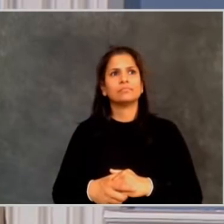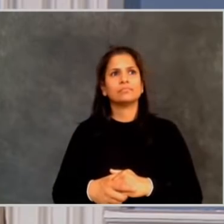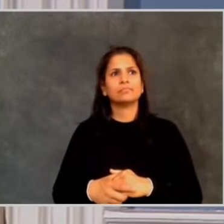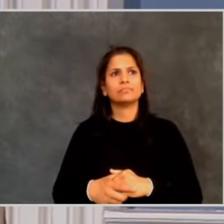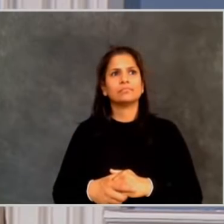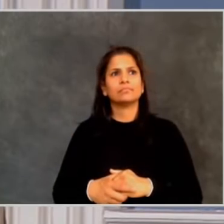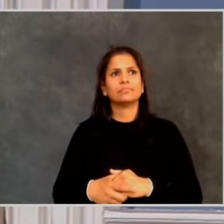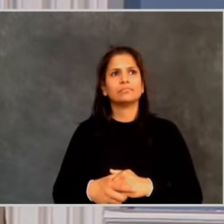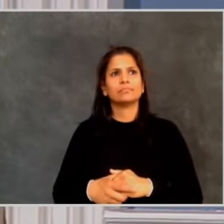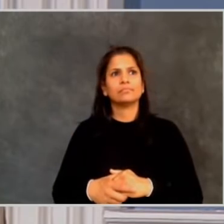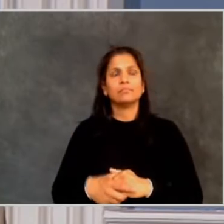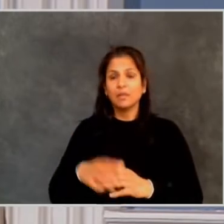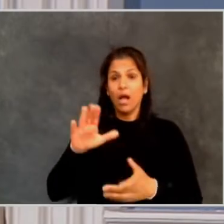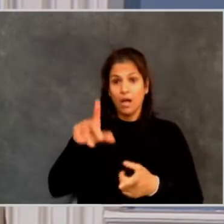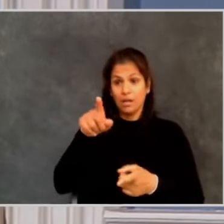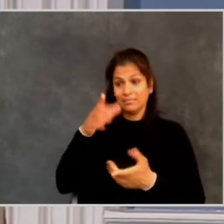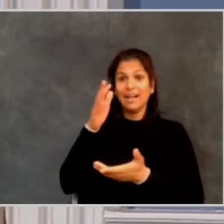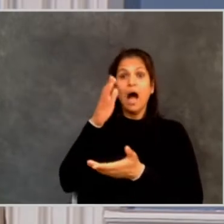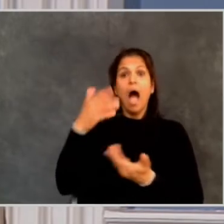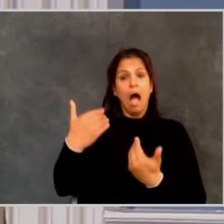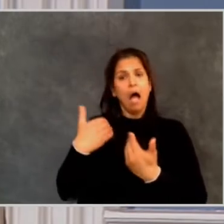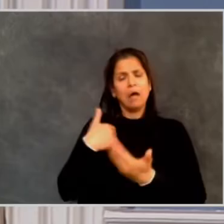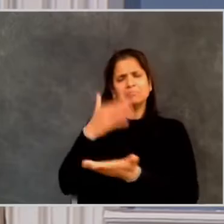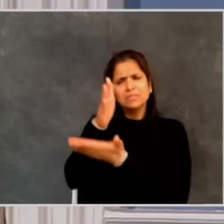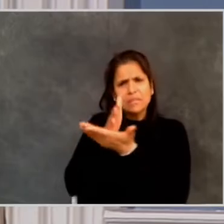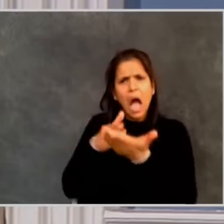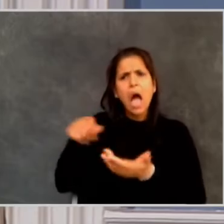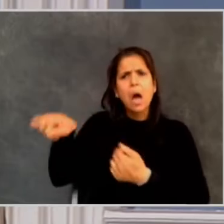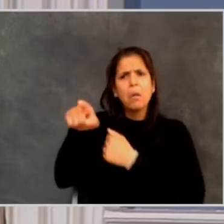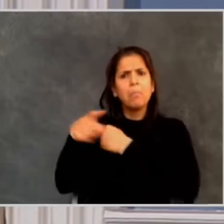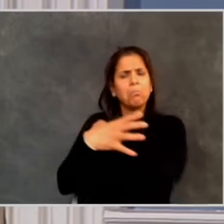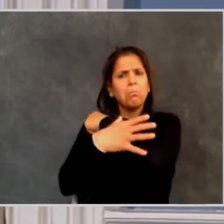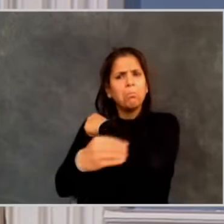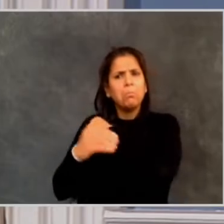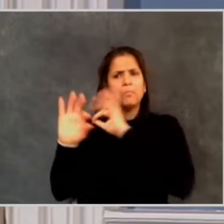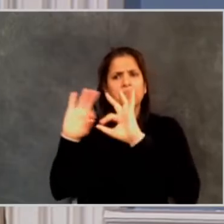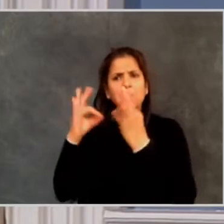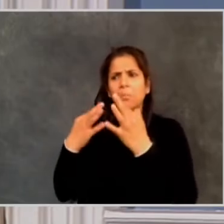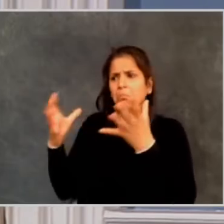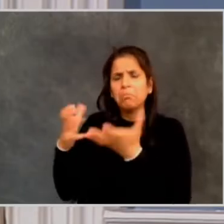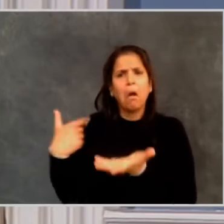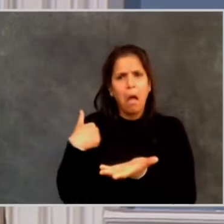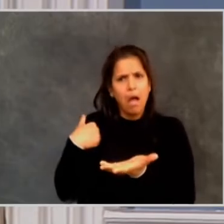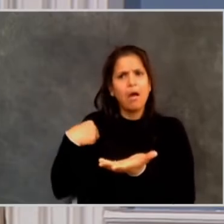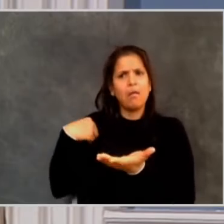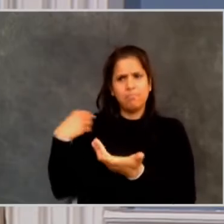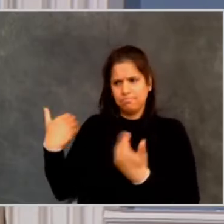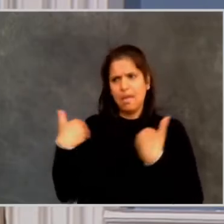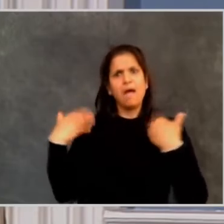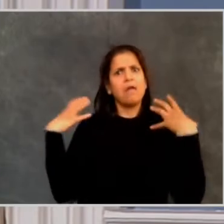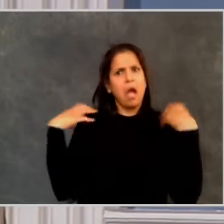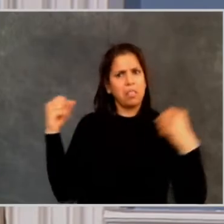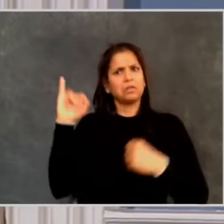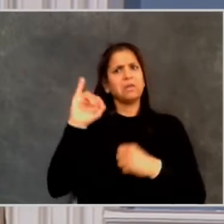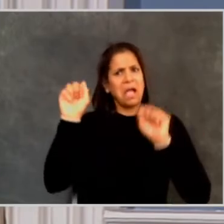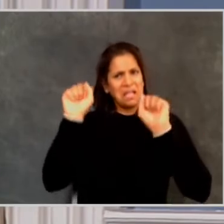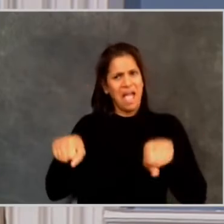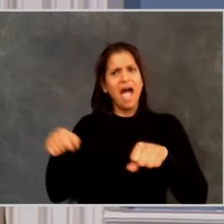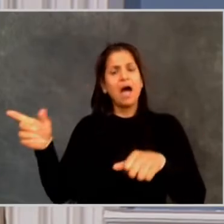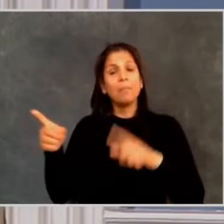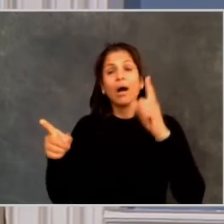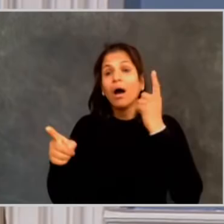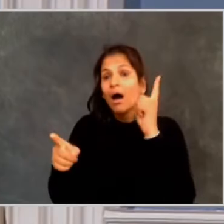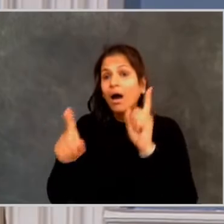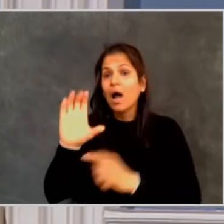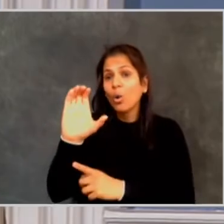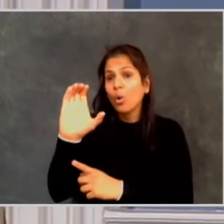chronic illnesses. And so I think what we may be seeing here played out, which is also being seen in Chicago, LA, and